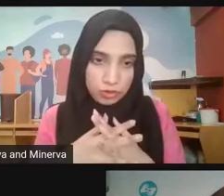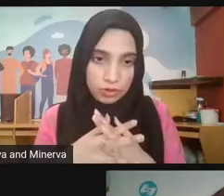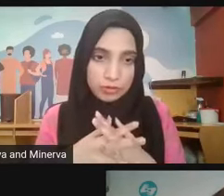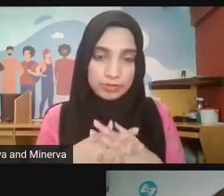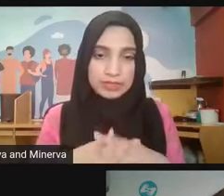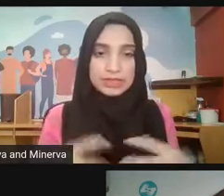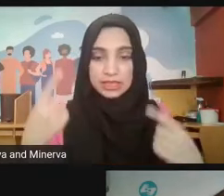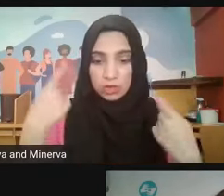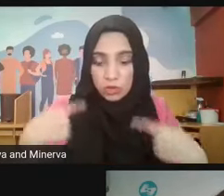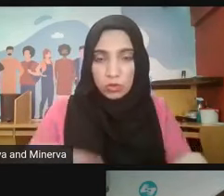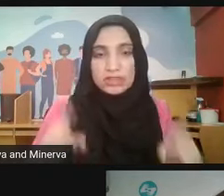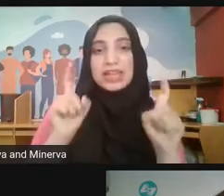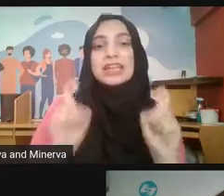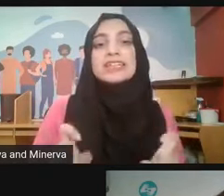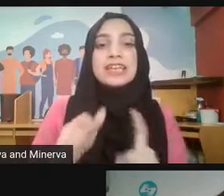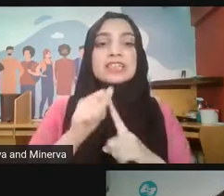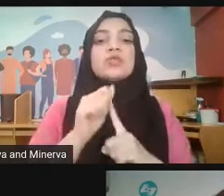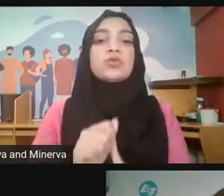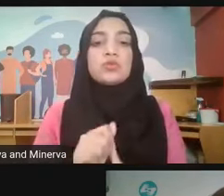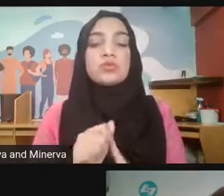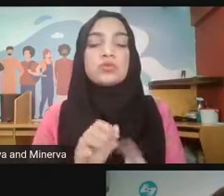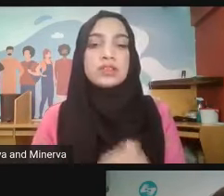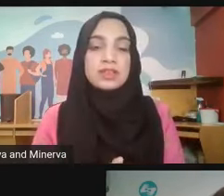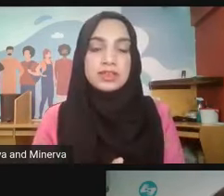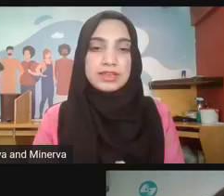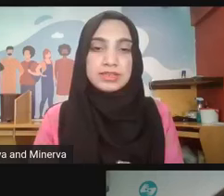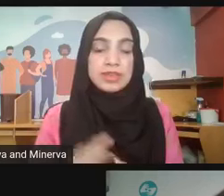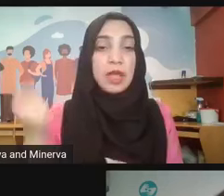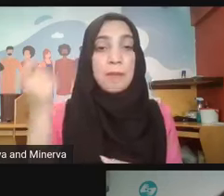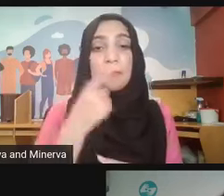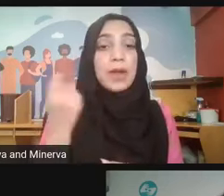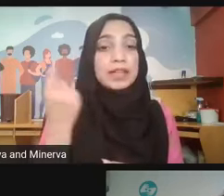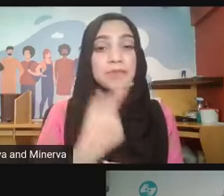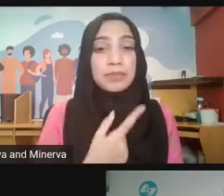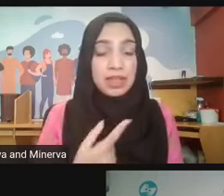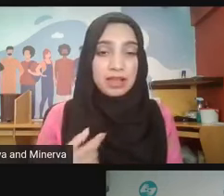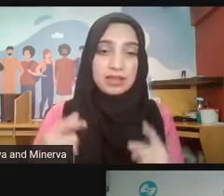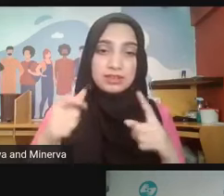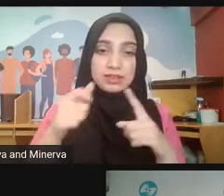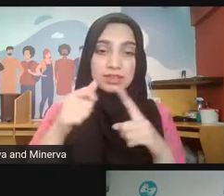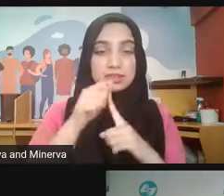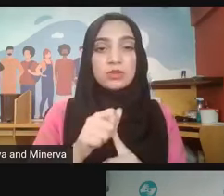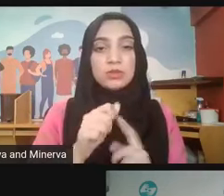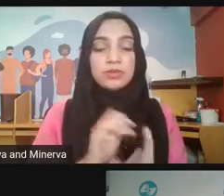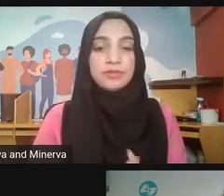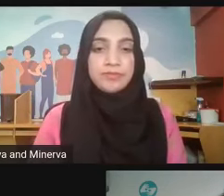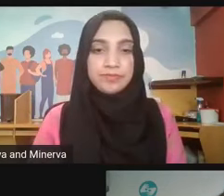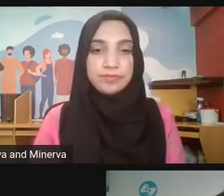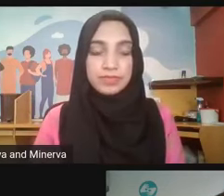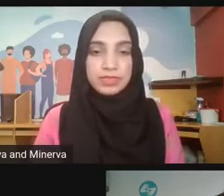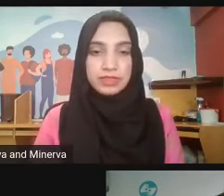examining themselves every month, because as you know, early detection is the only cure.